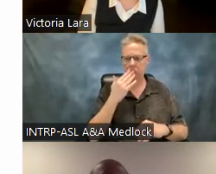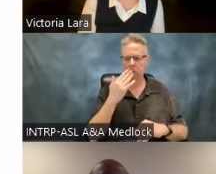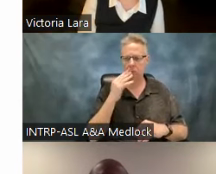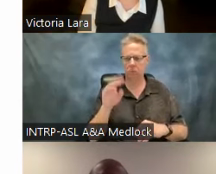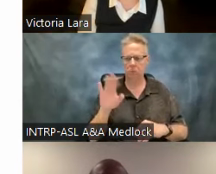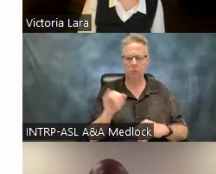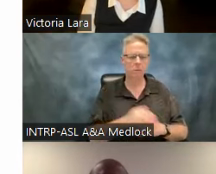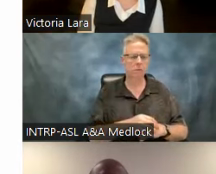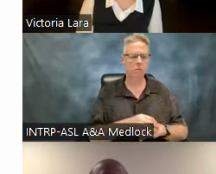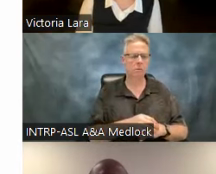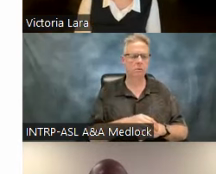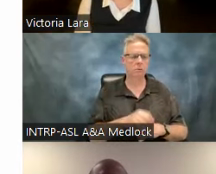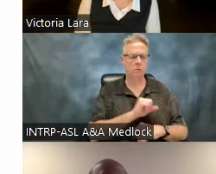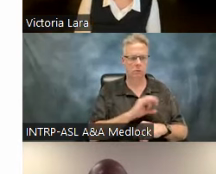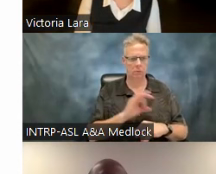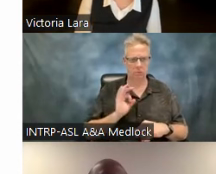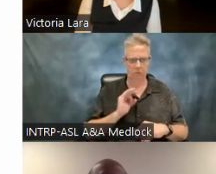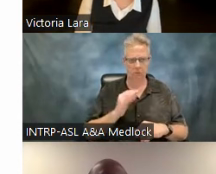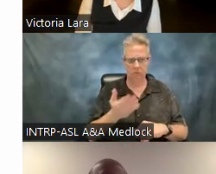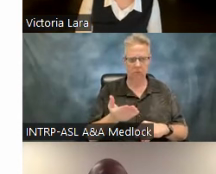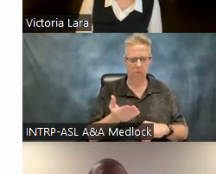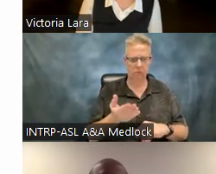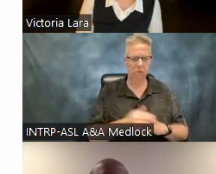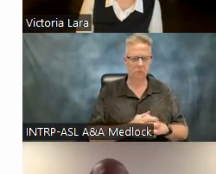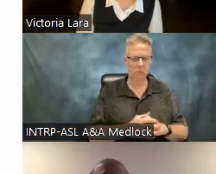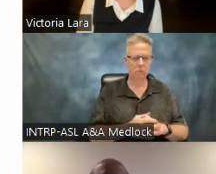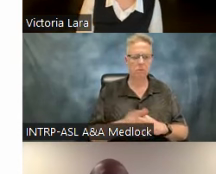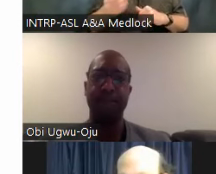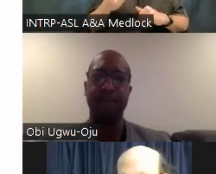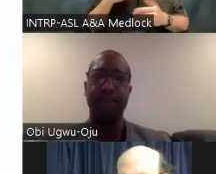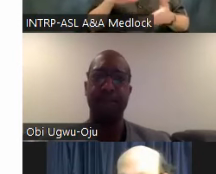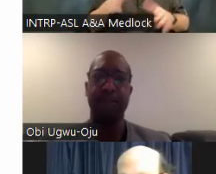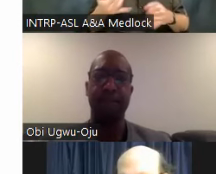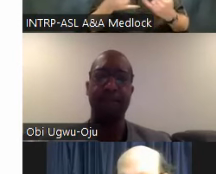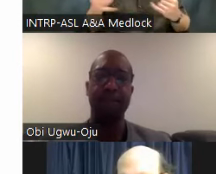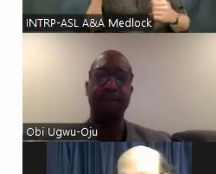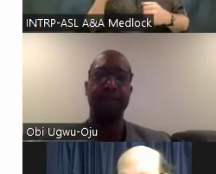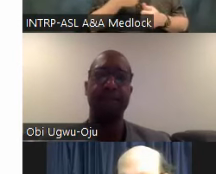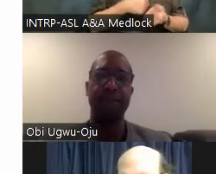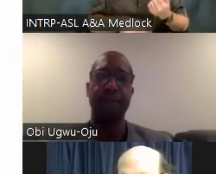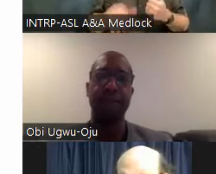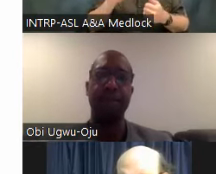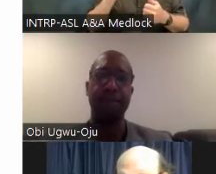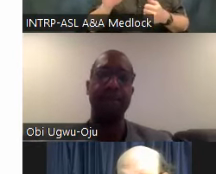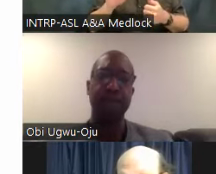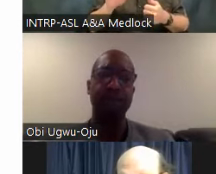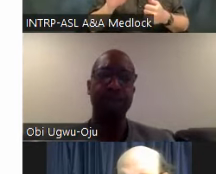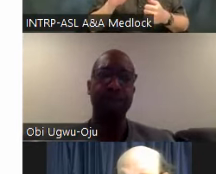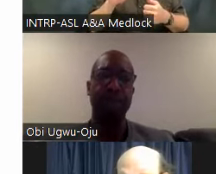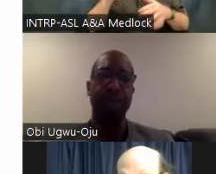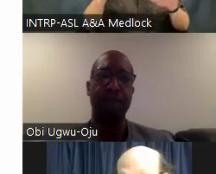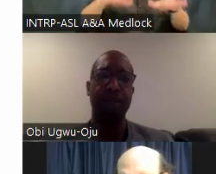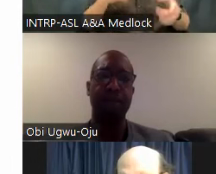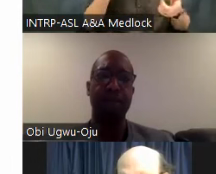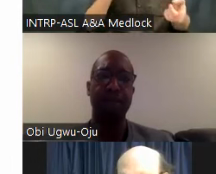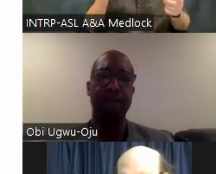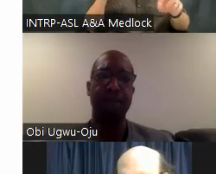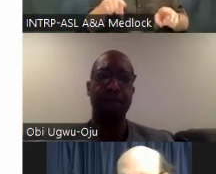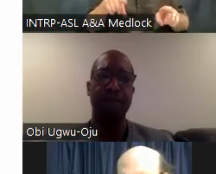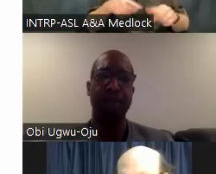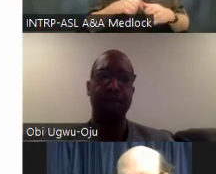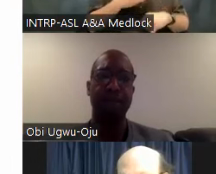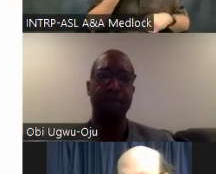Obi. Staff? Yeah, there are deadlines under the settlement agreement, and to the